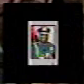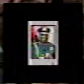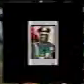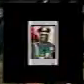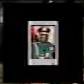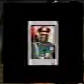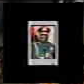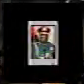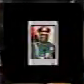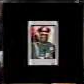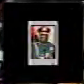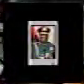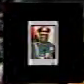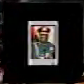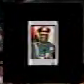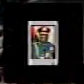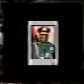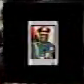Put your hands together